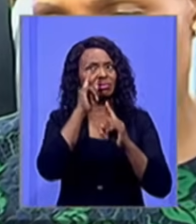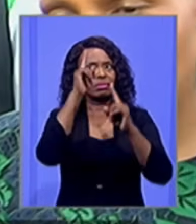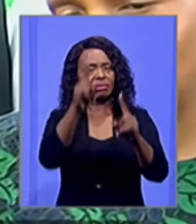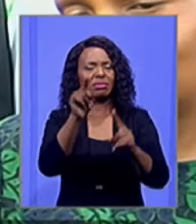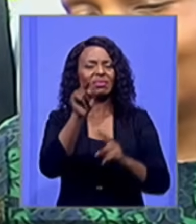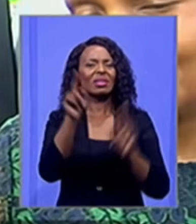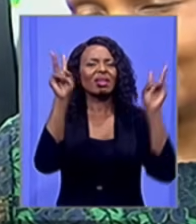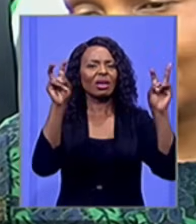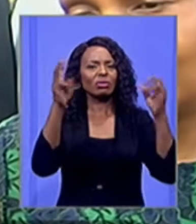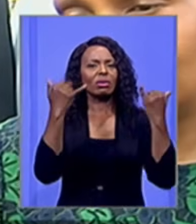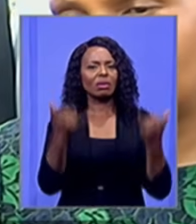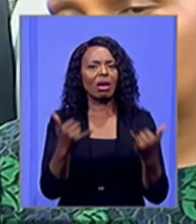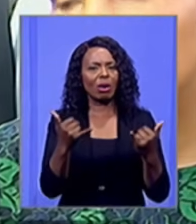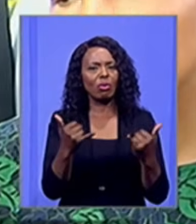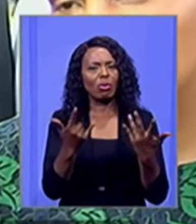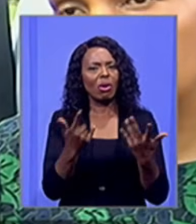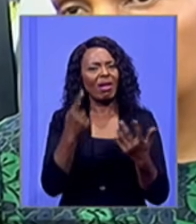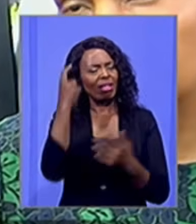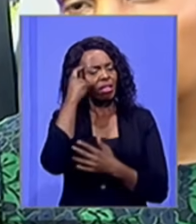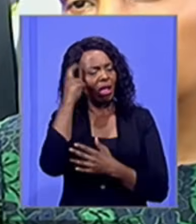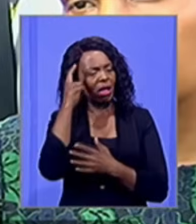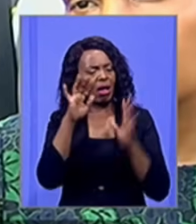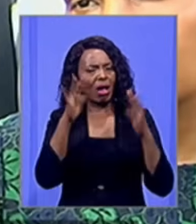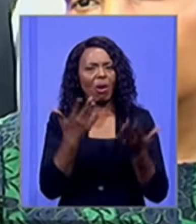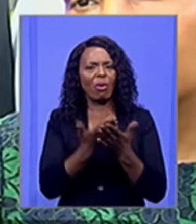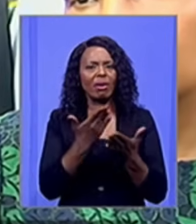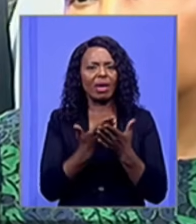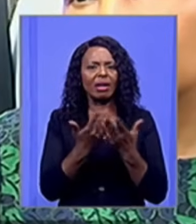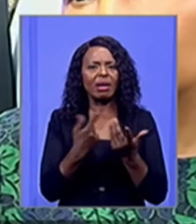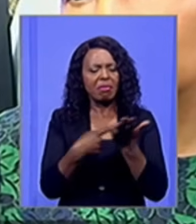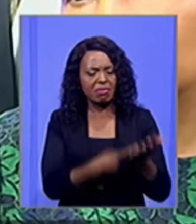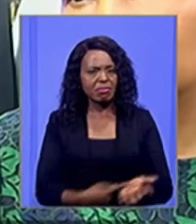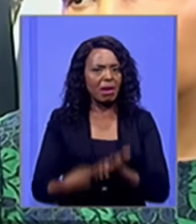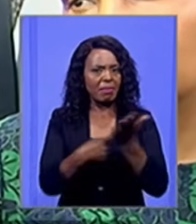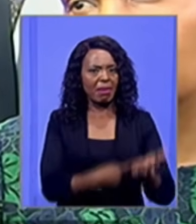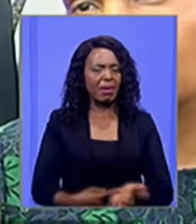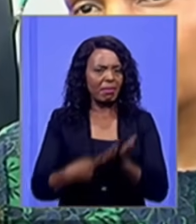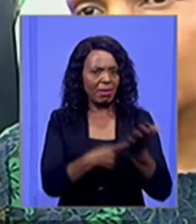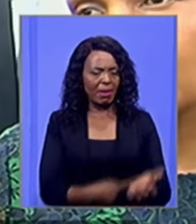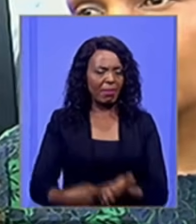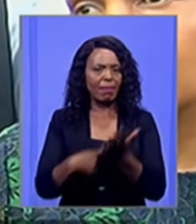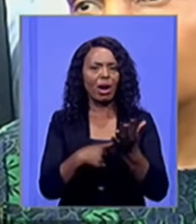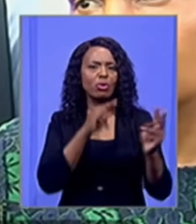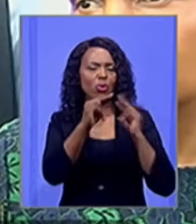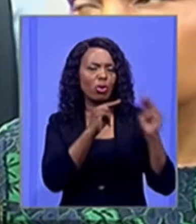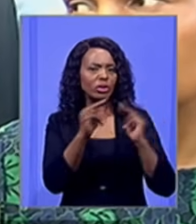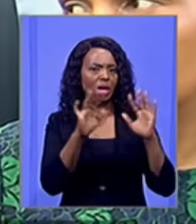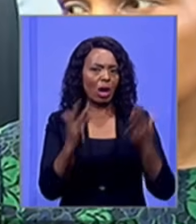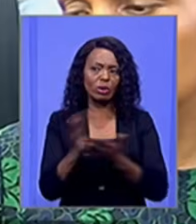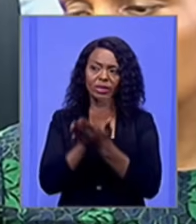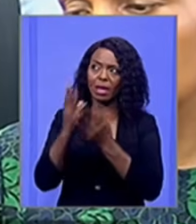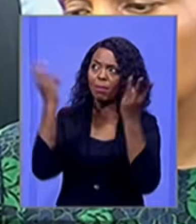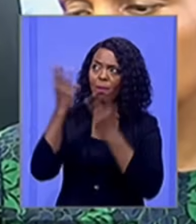to how we are perceived and the fact that some people and leaders think that we can